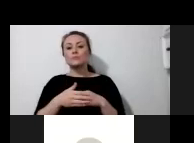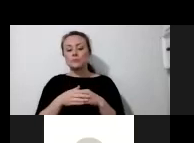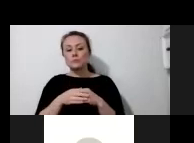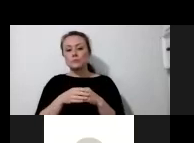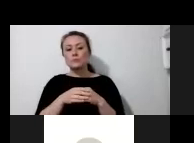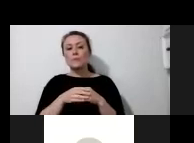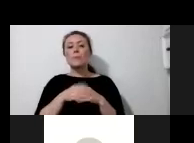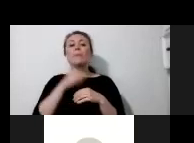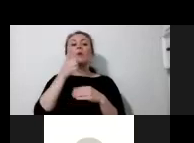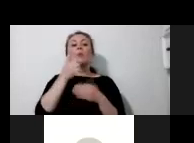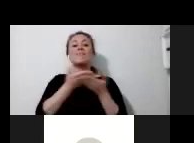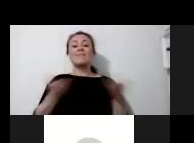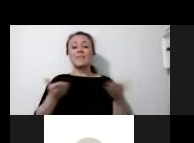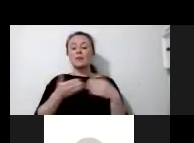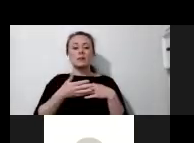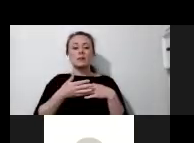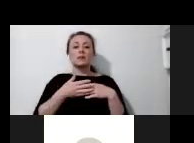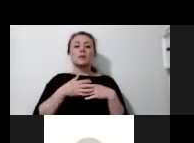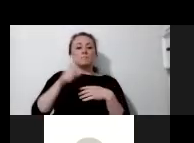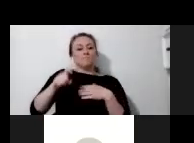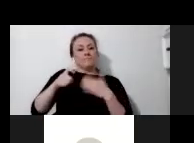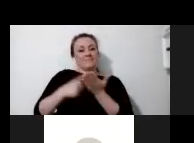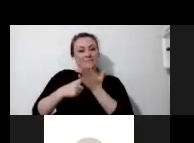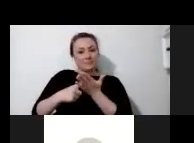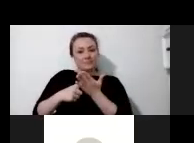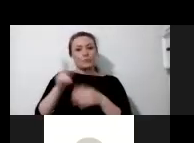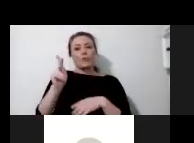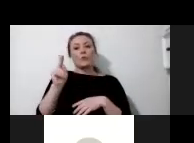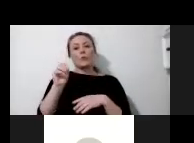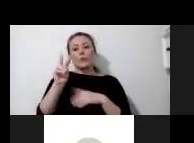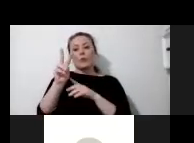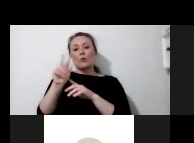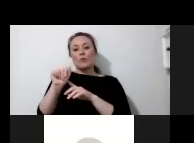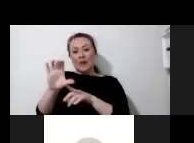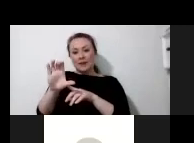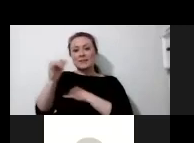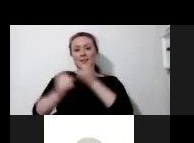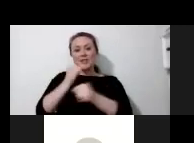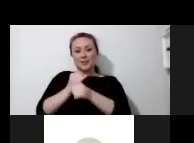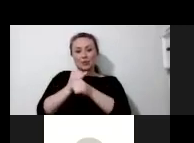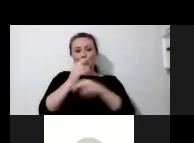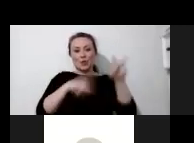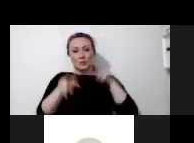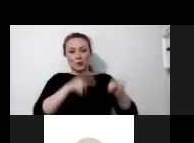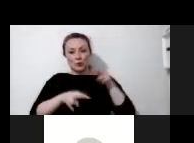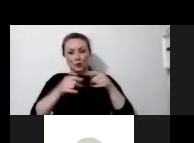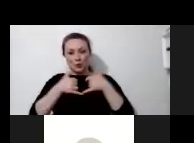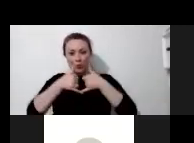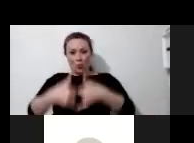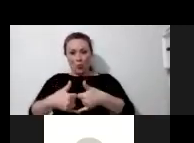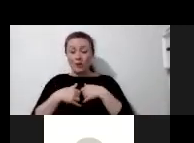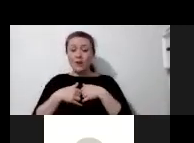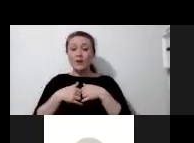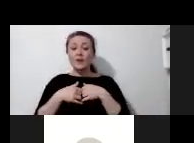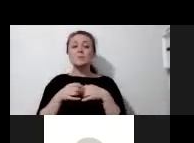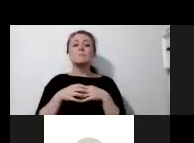One thing in all this, I have to talk about the Kovac International Observership Award. And this was the thing we started.